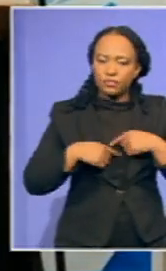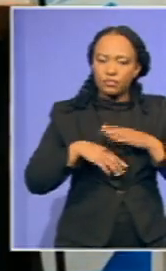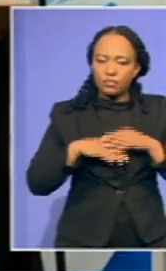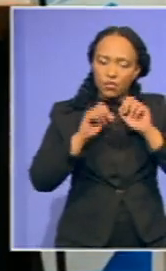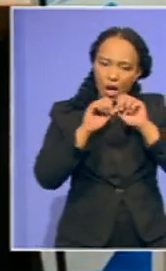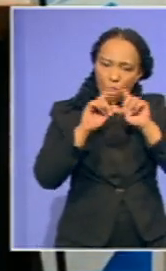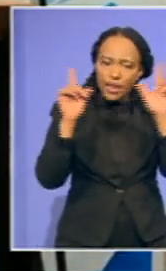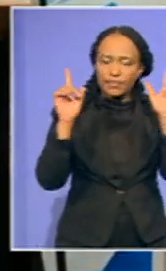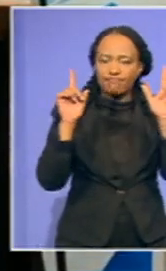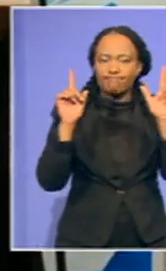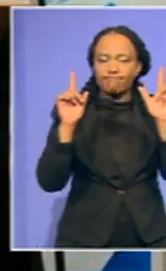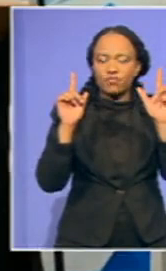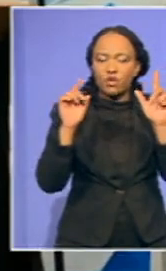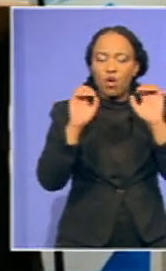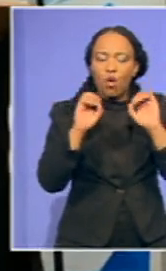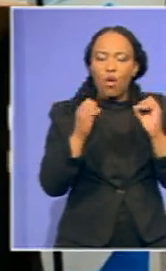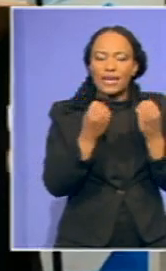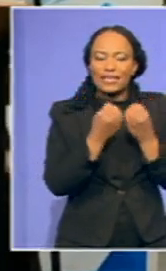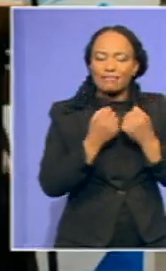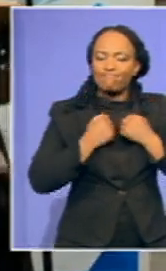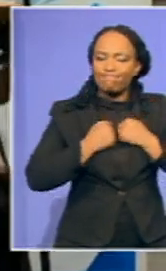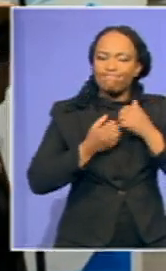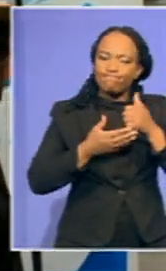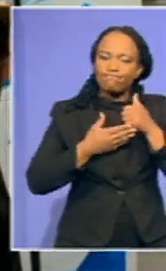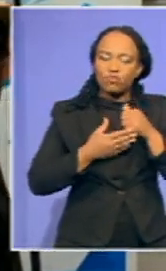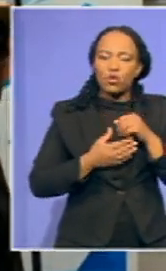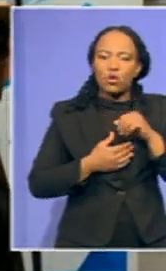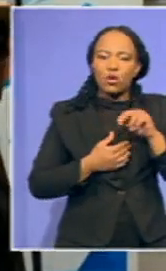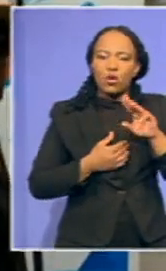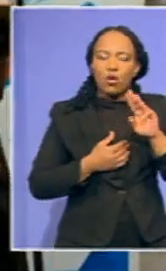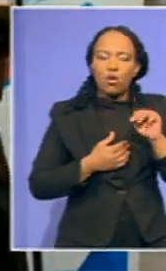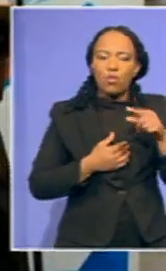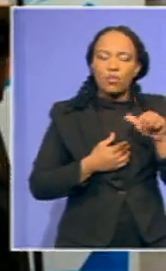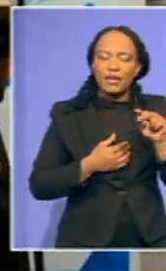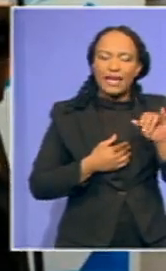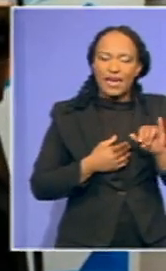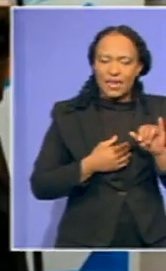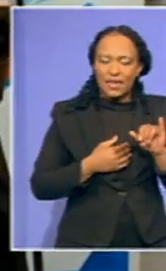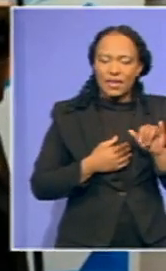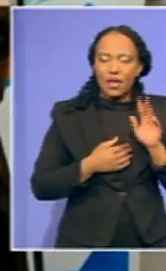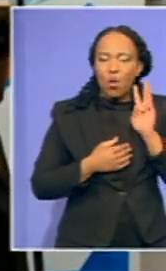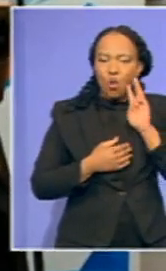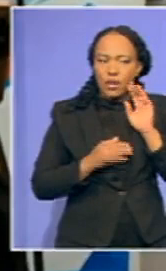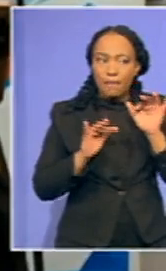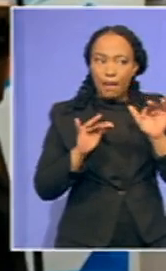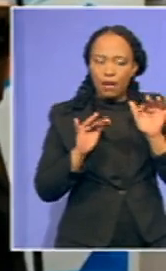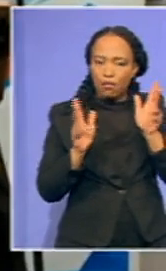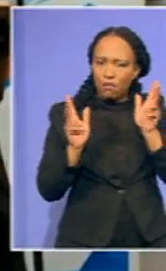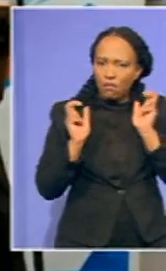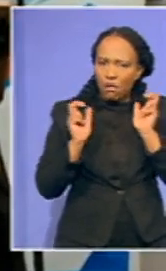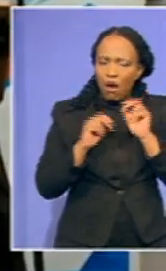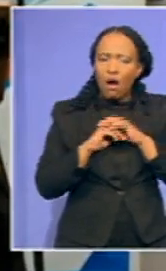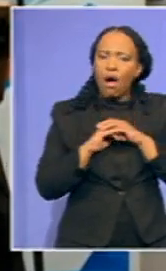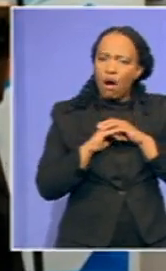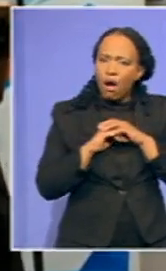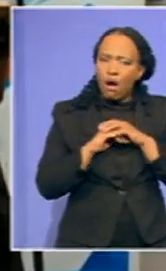in assisting organizations like Umgeni Water to get the public to better understand what Umgeni Water does and the